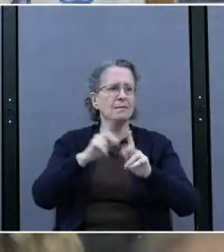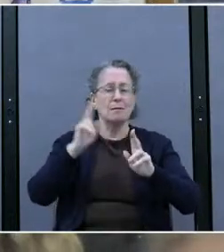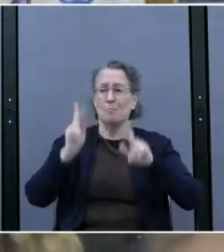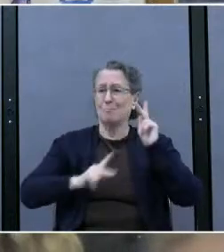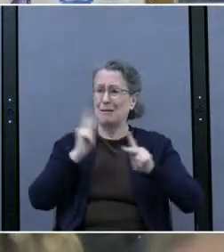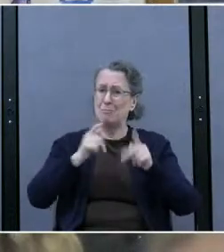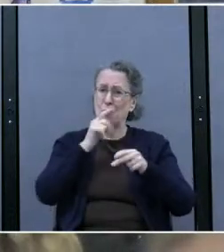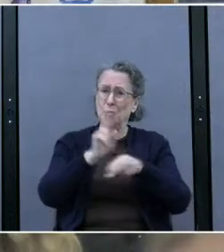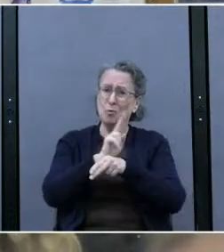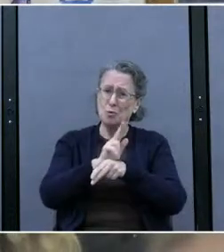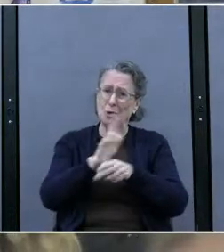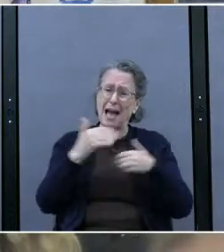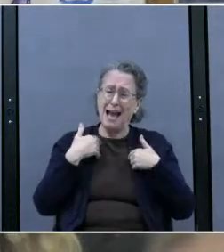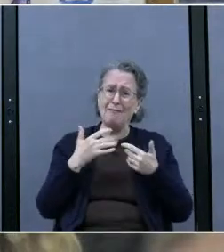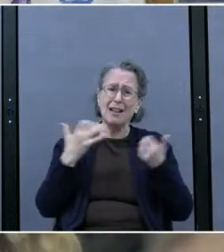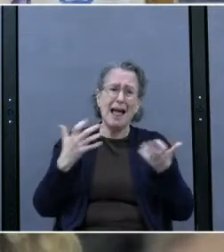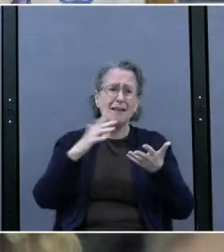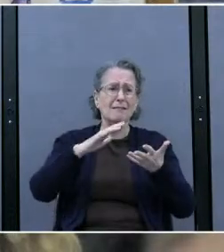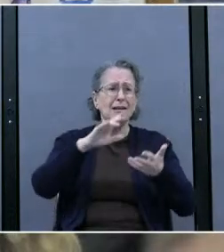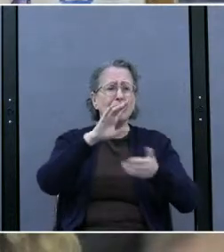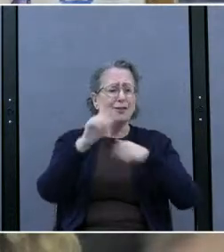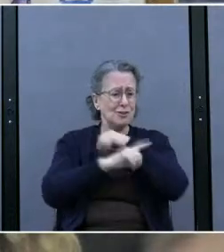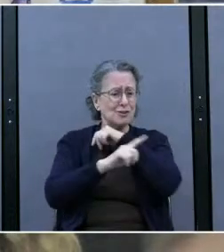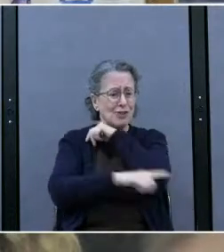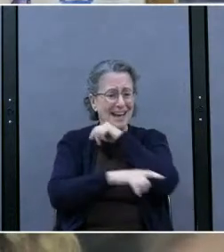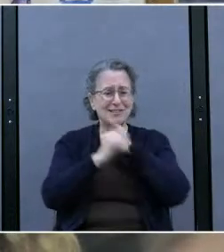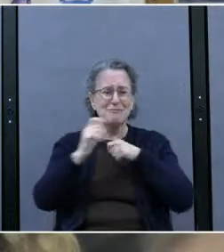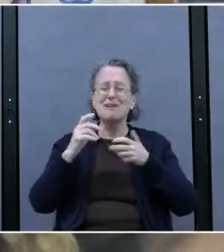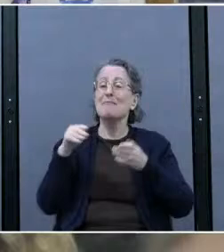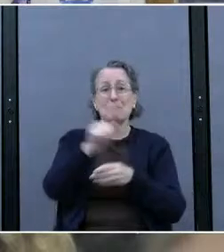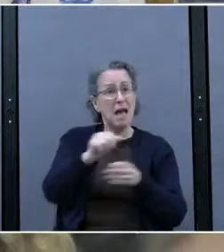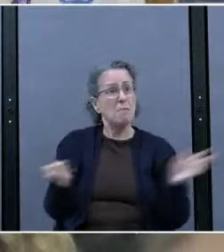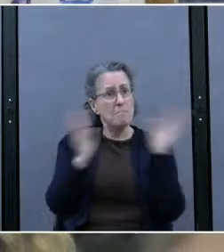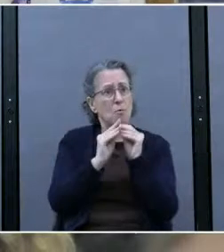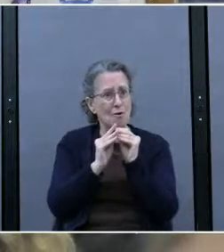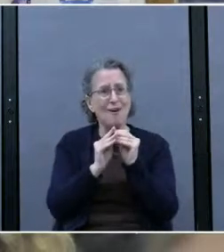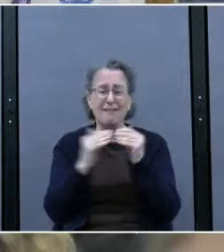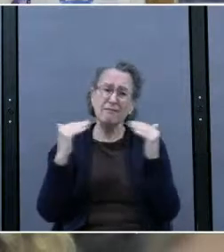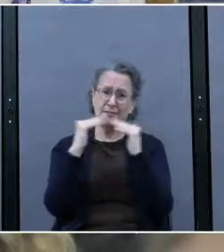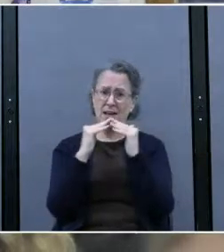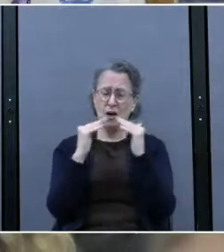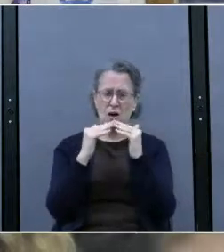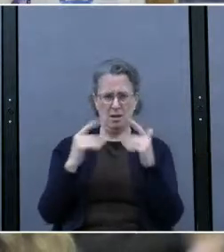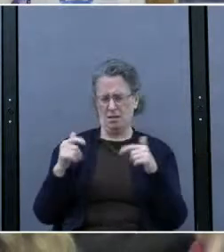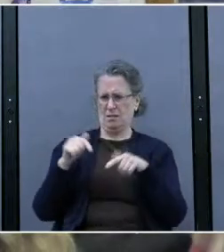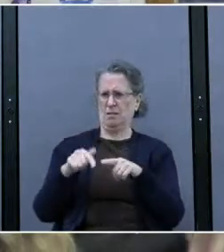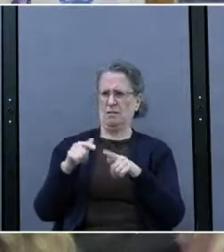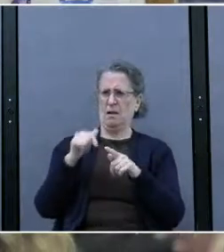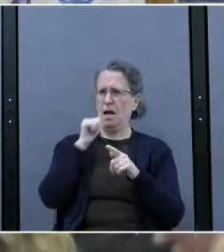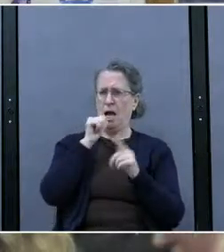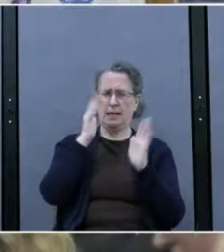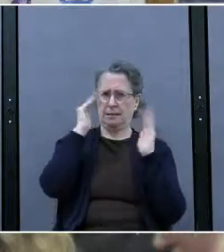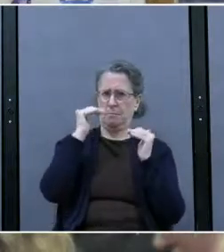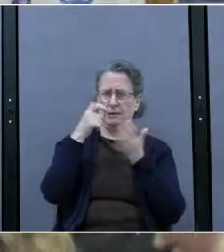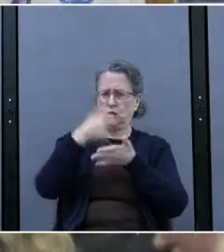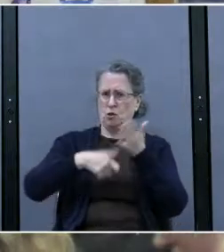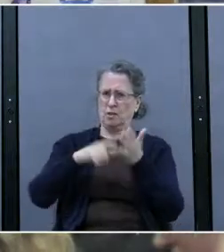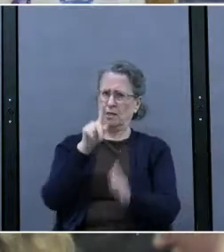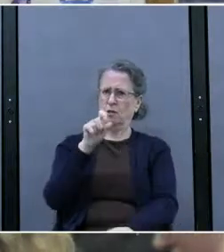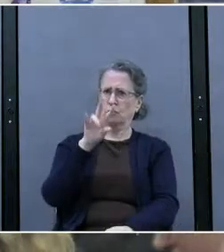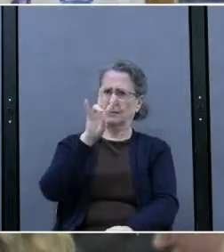mean, Article 9 says that the increased unexpected cost was 176, but the actual